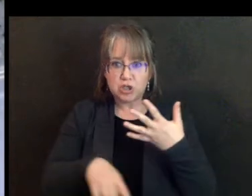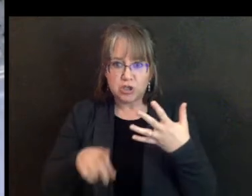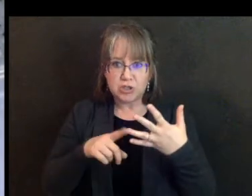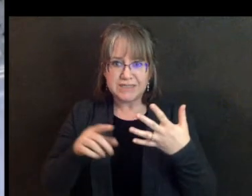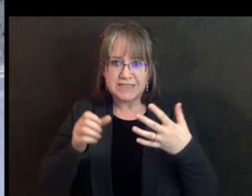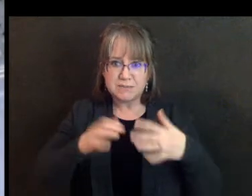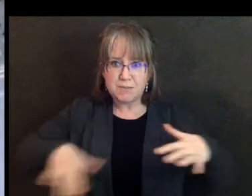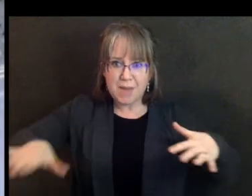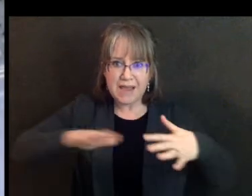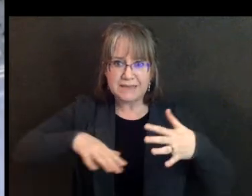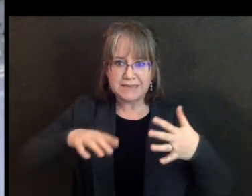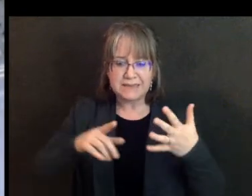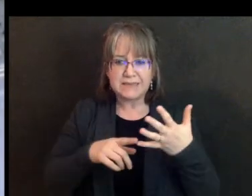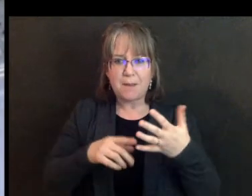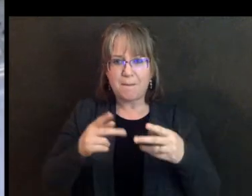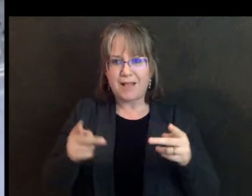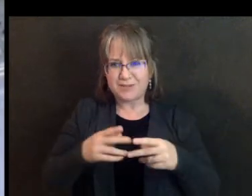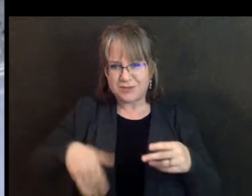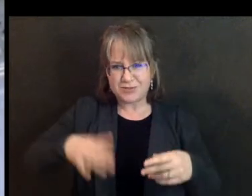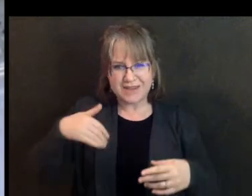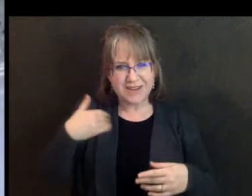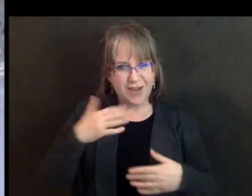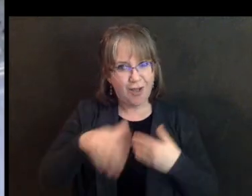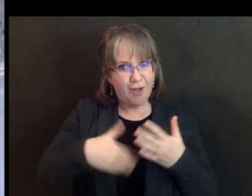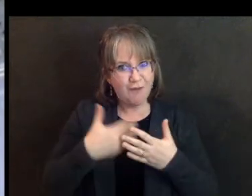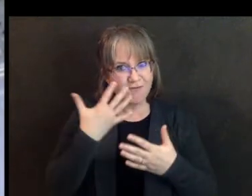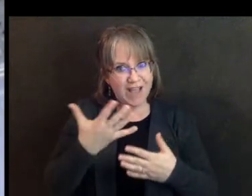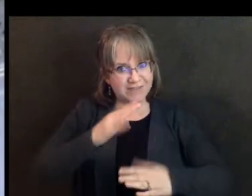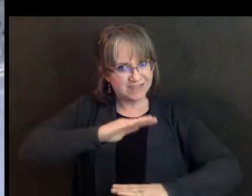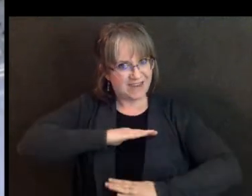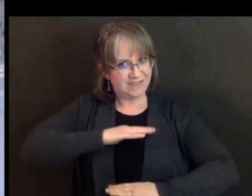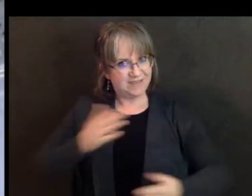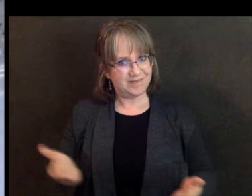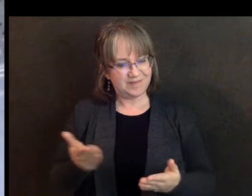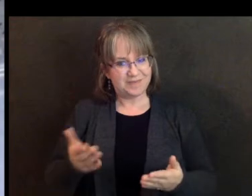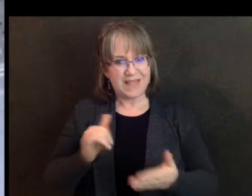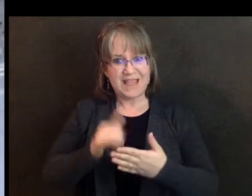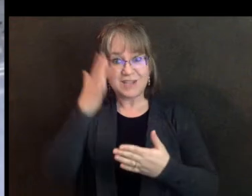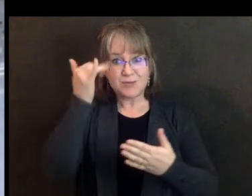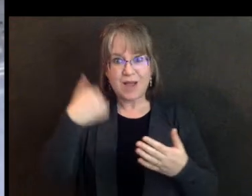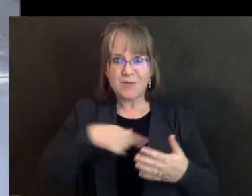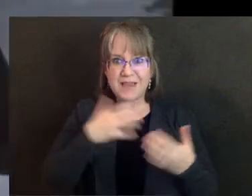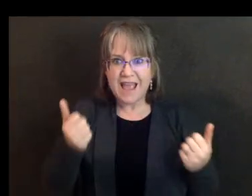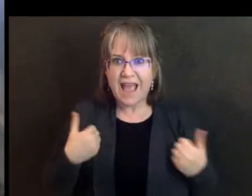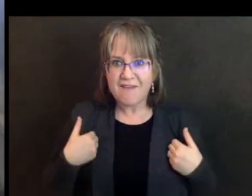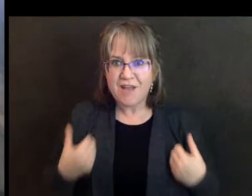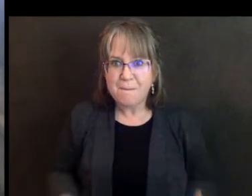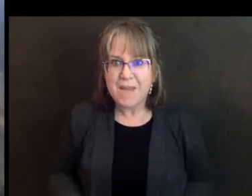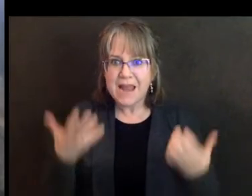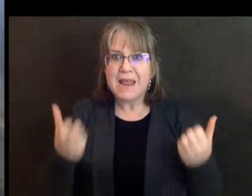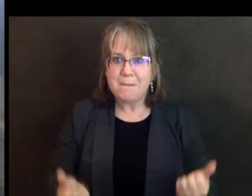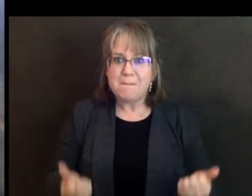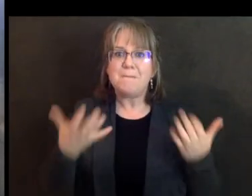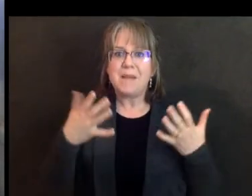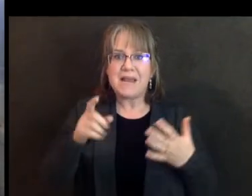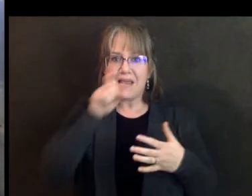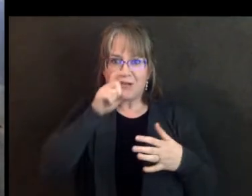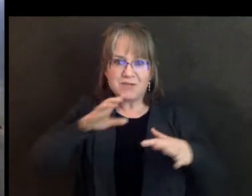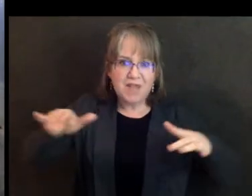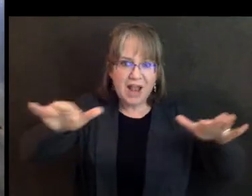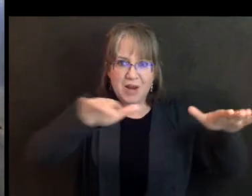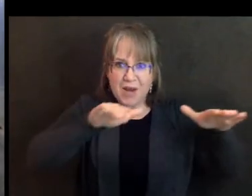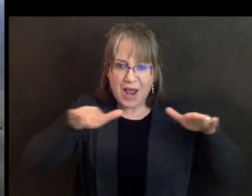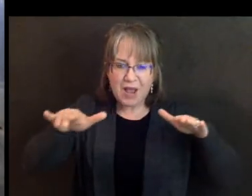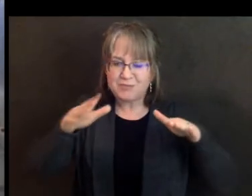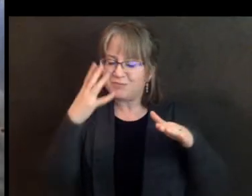5 components are met here at Harriman State Park of Idaho, which is why we have so many bald eagles flying around. It's beautiful. All right, Junior Rangers, thank you so